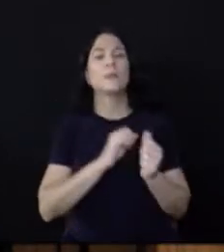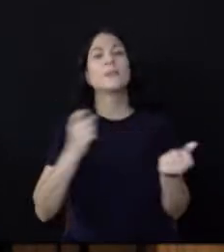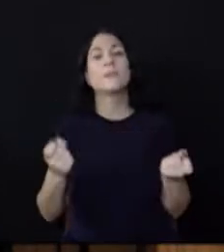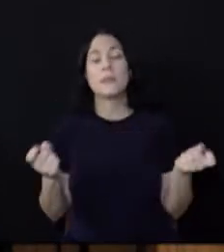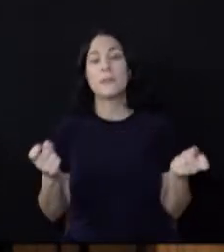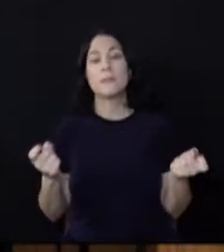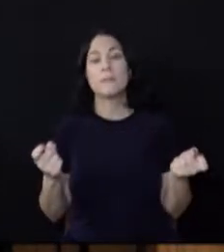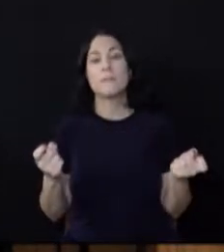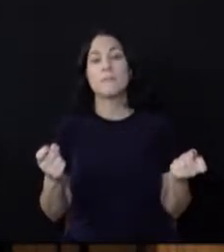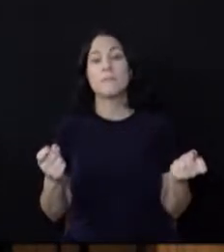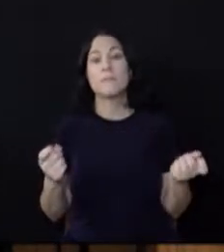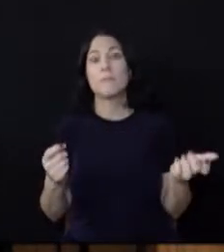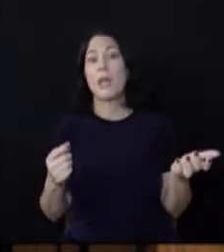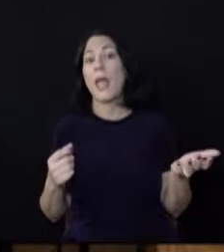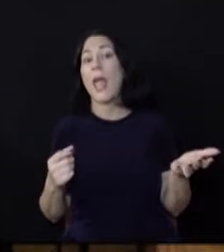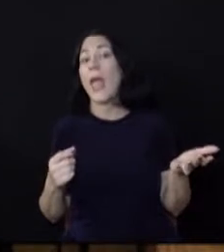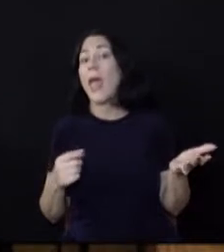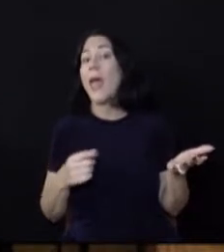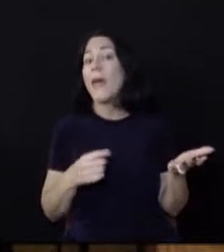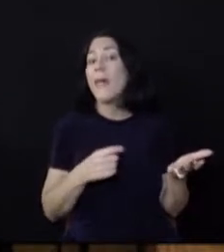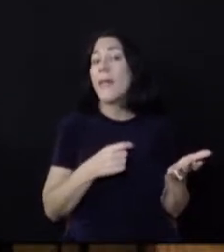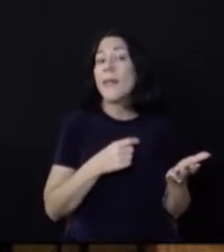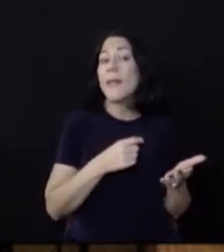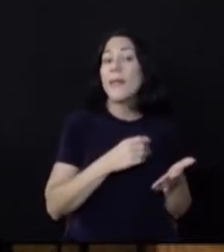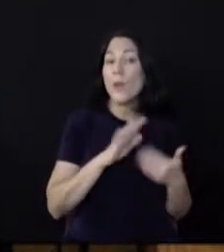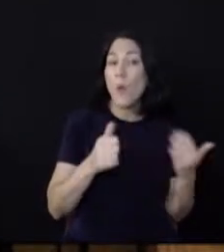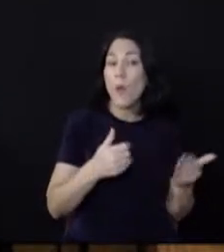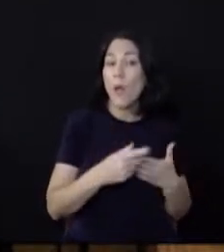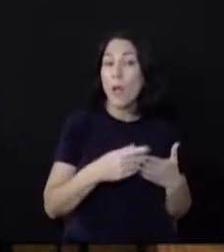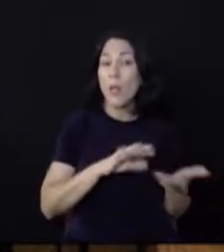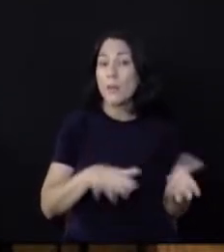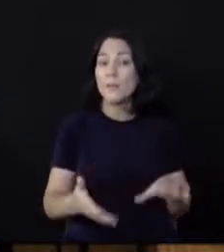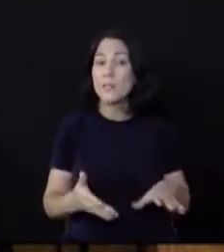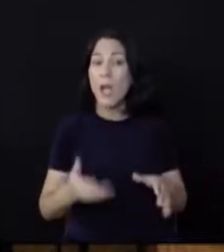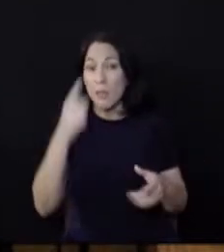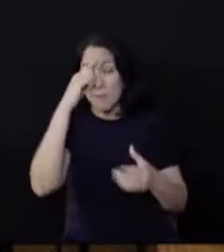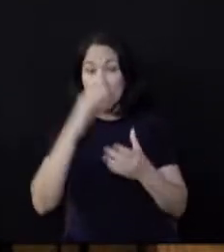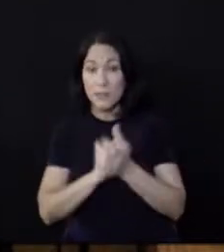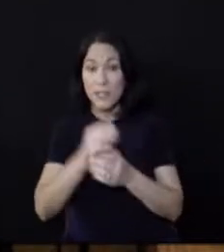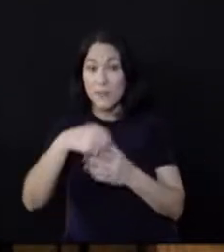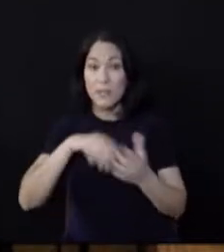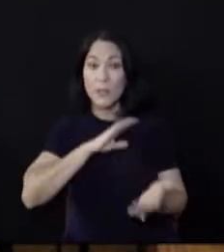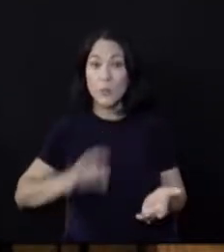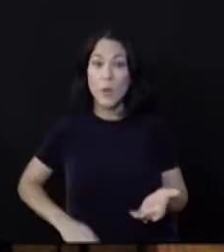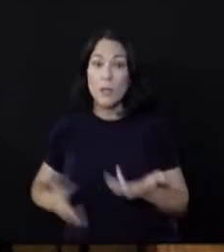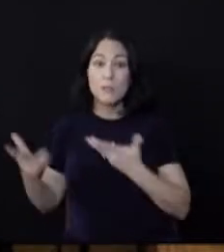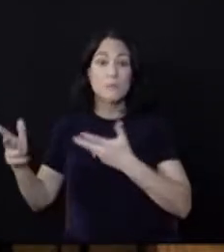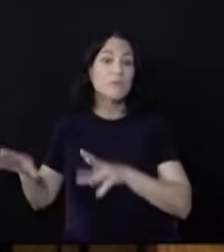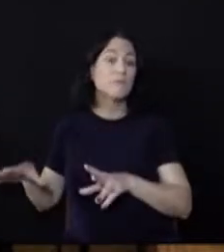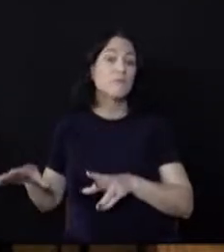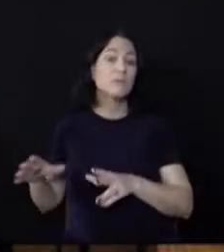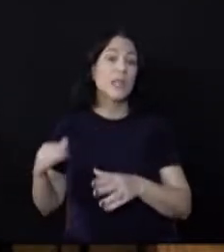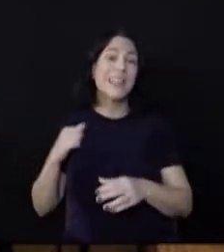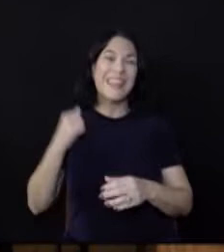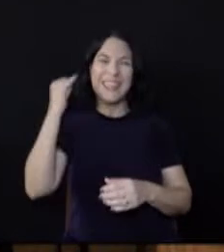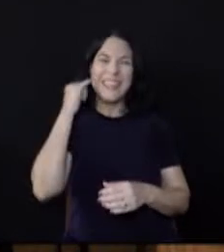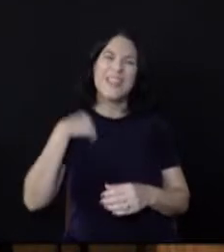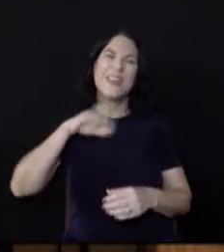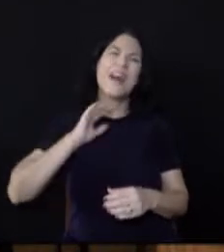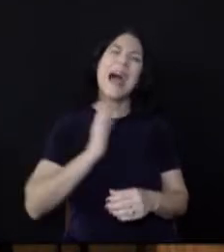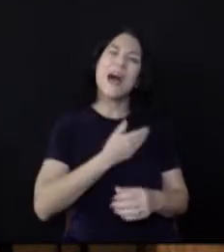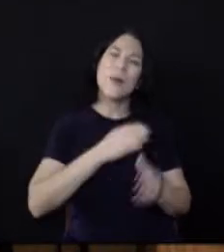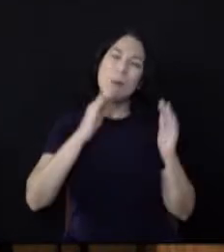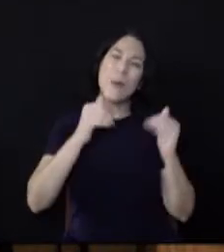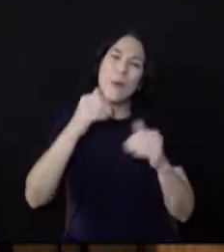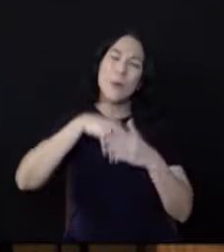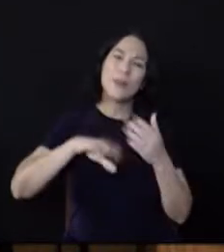that case, all who have died believing in Christ are lost. And if our hope in Christ is only for this